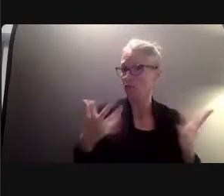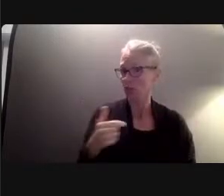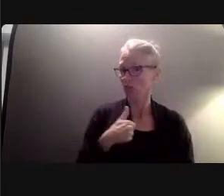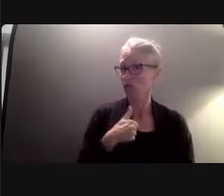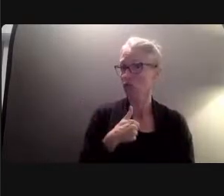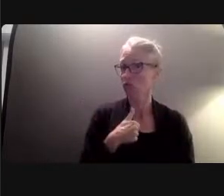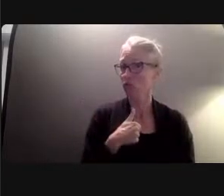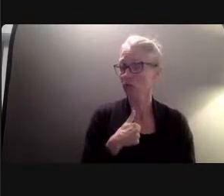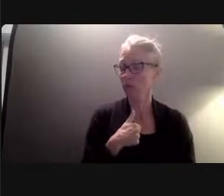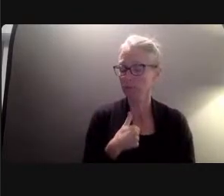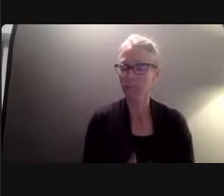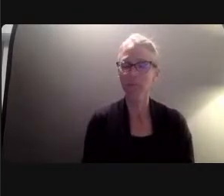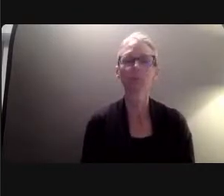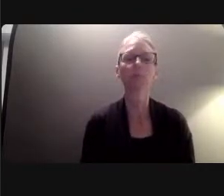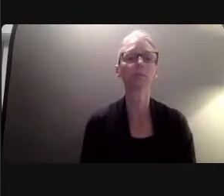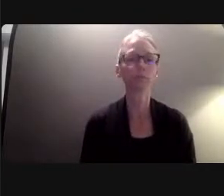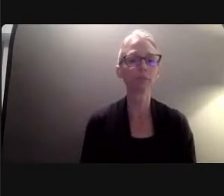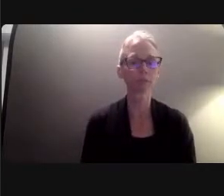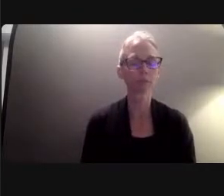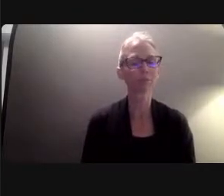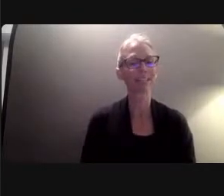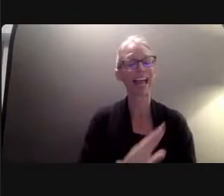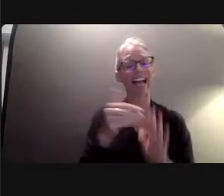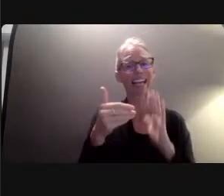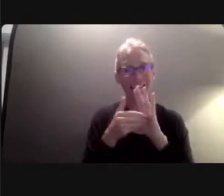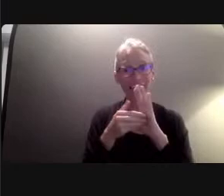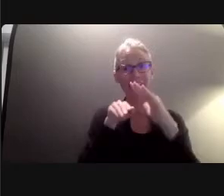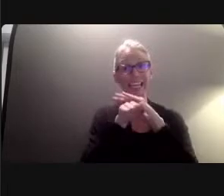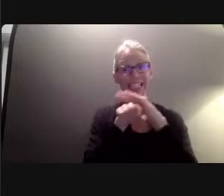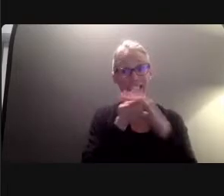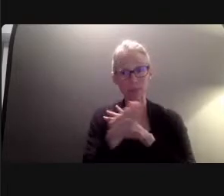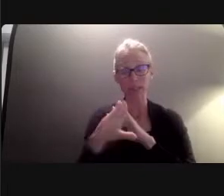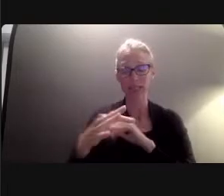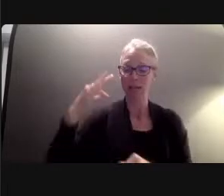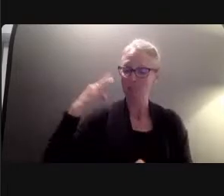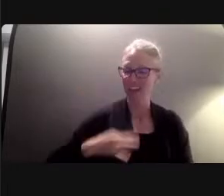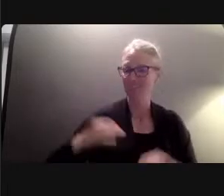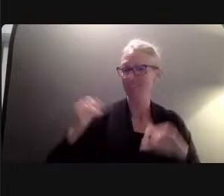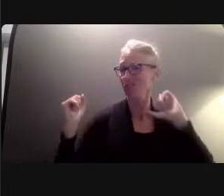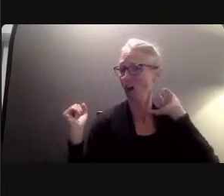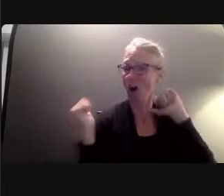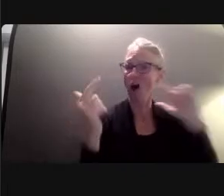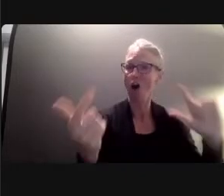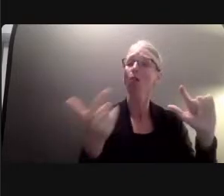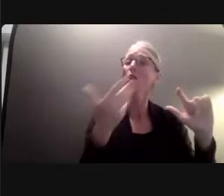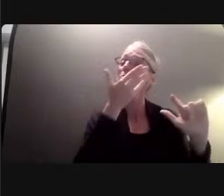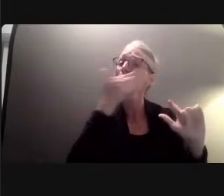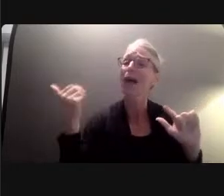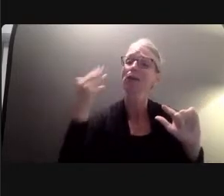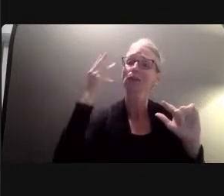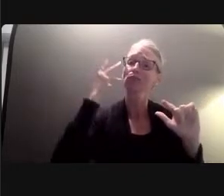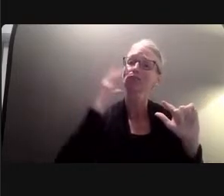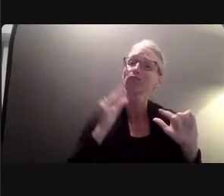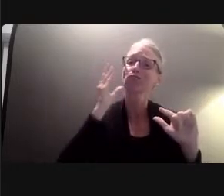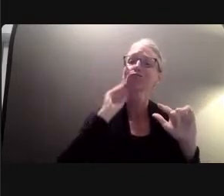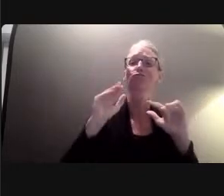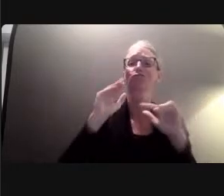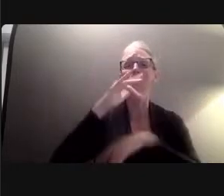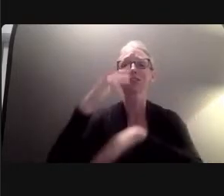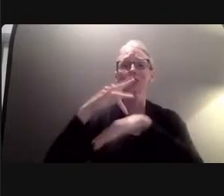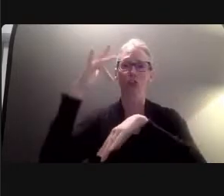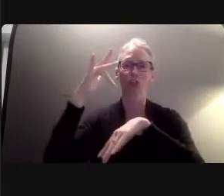really, it helps everyone in accessing the outdoors and in parks accessibility.